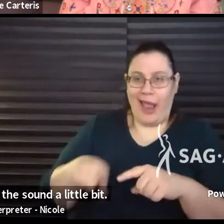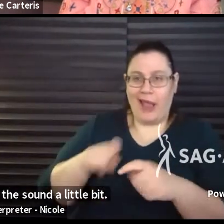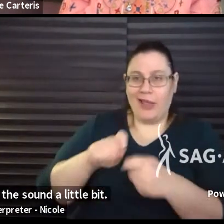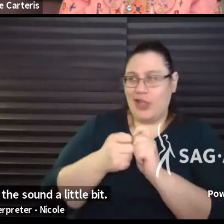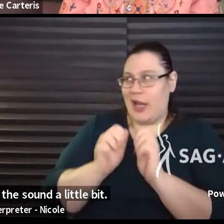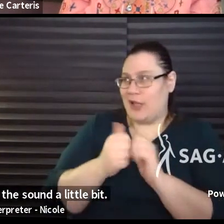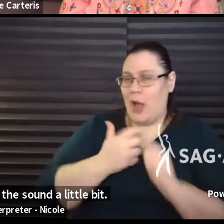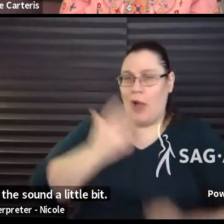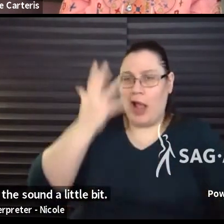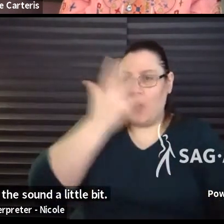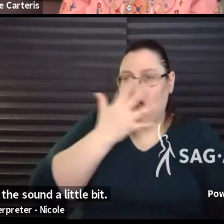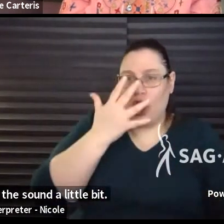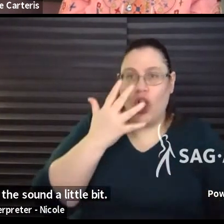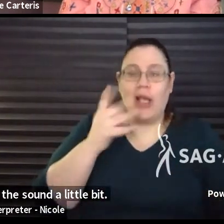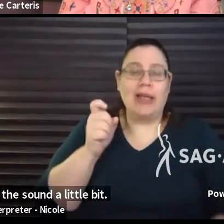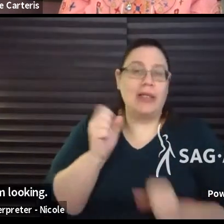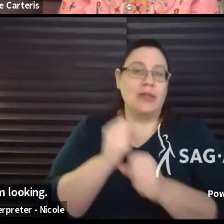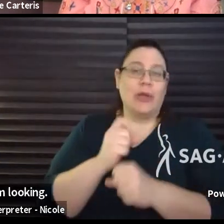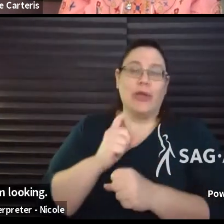I need to make sure that my,